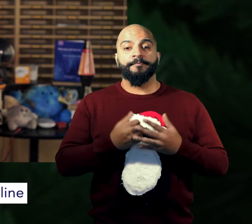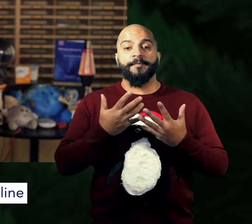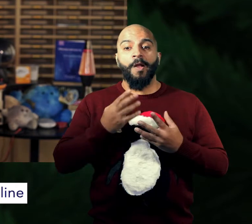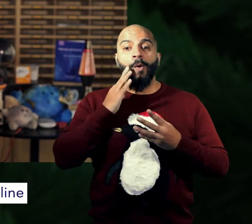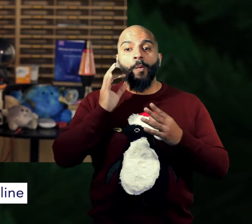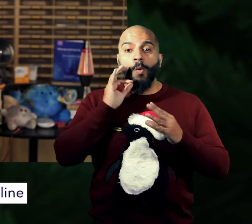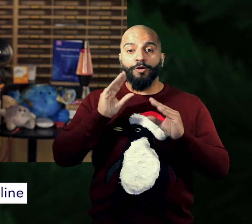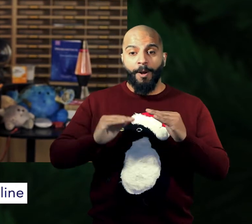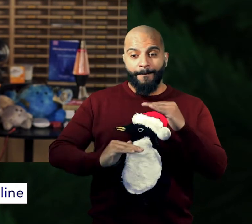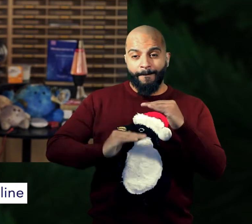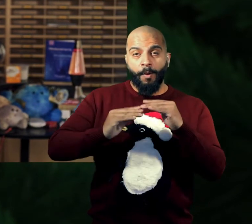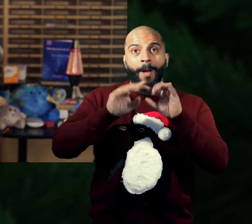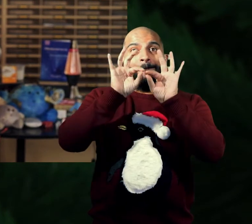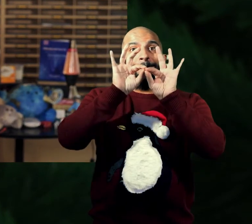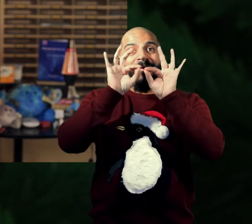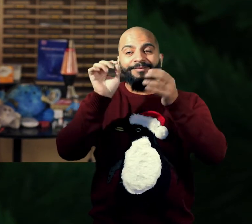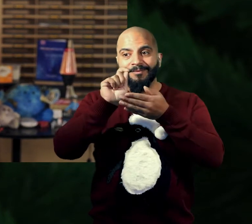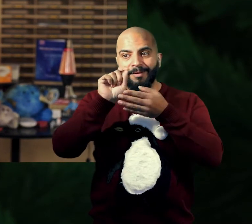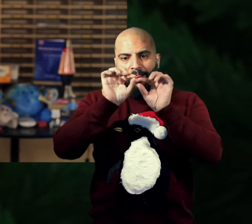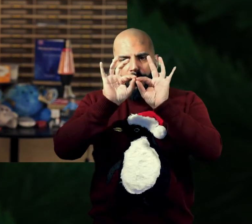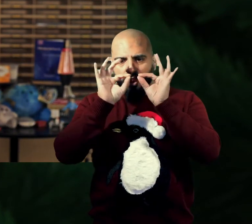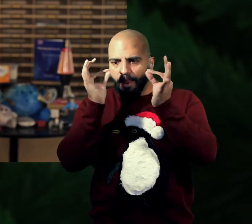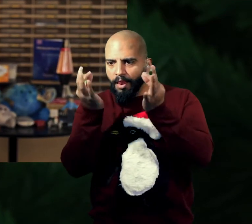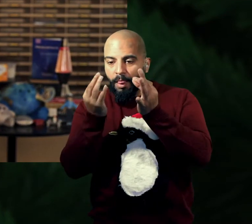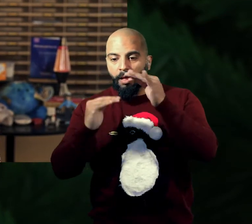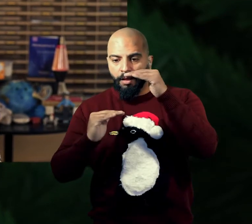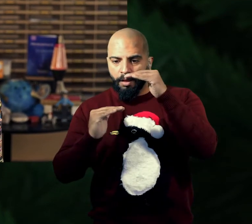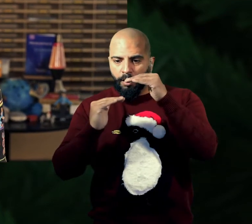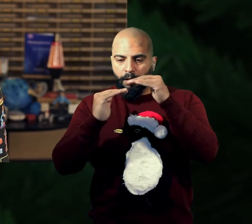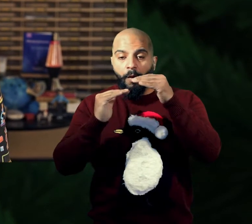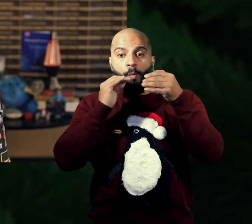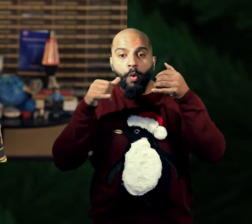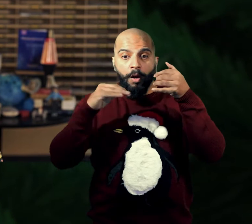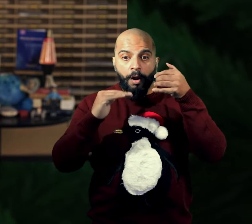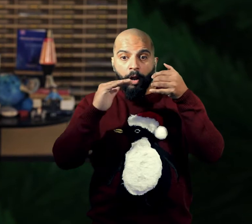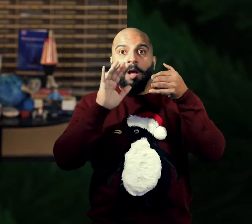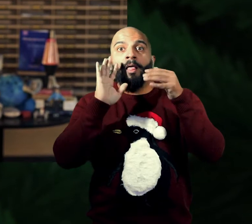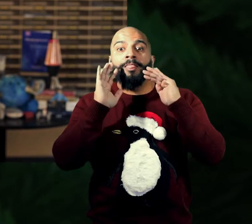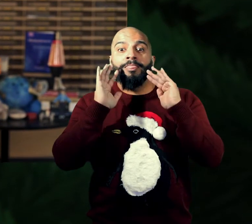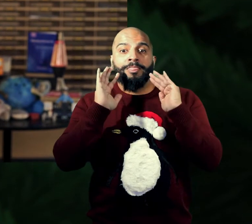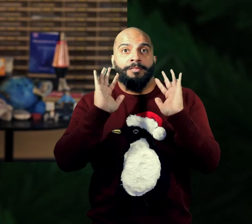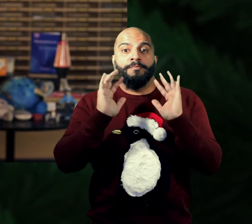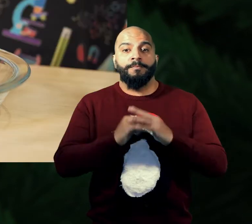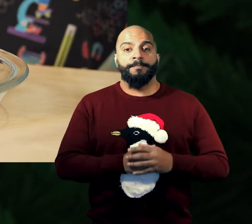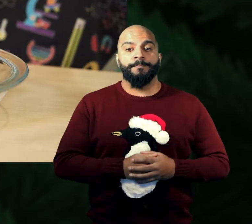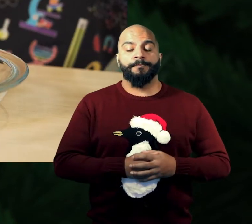Stop when the water is below the pencil line and let the water do the work.